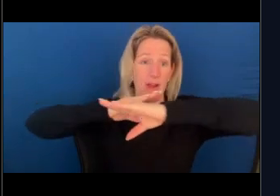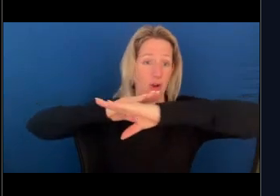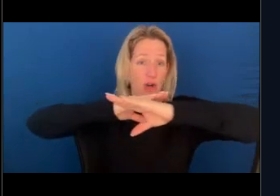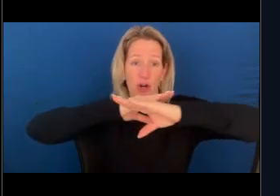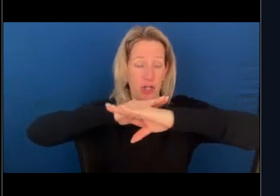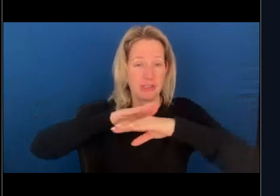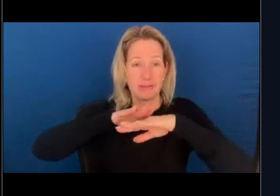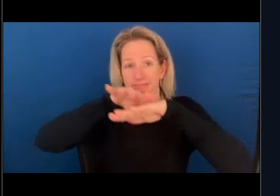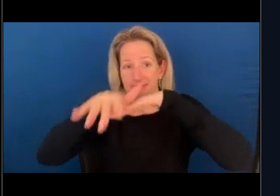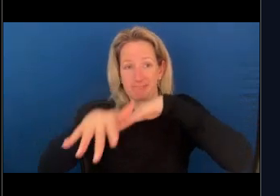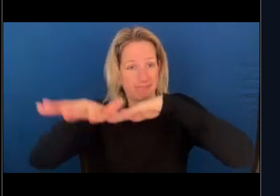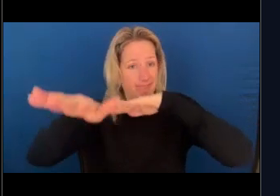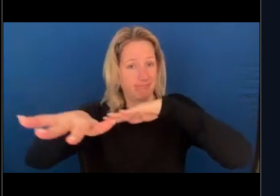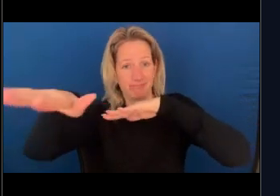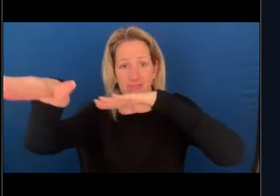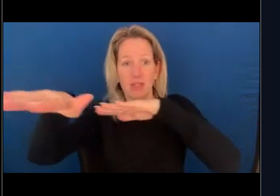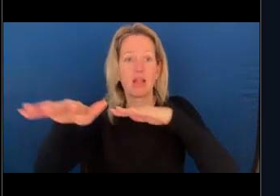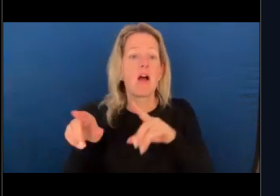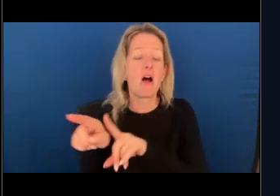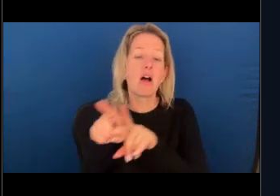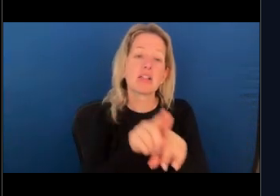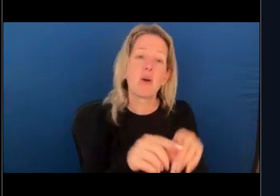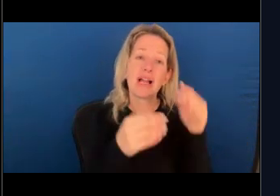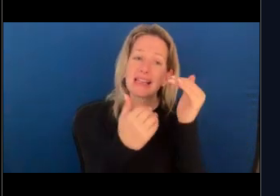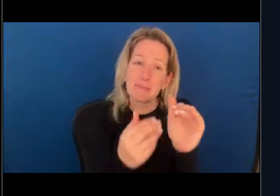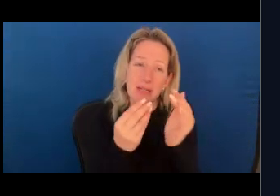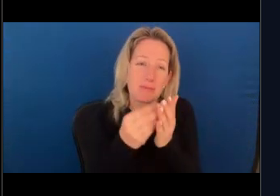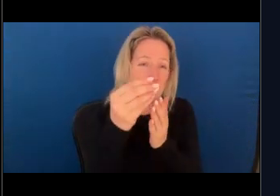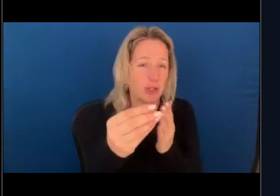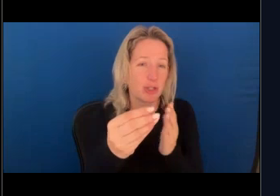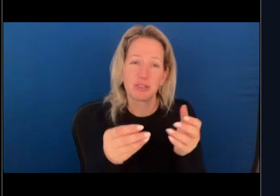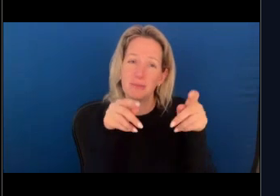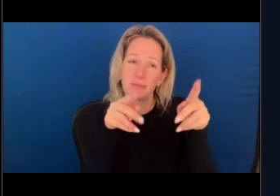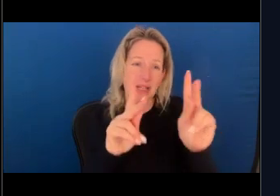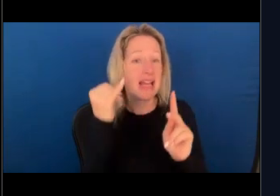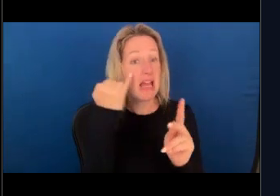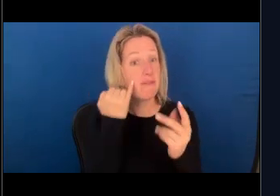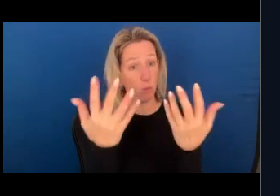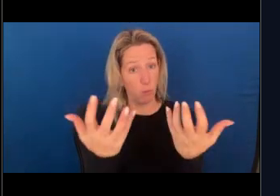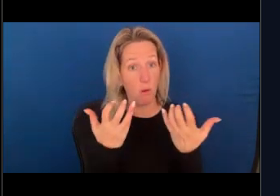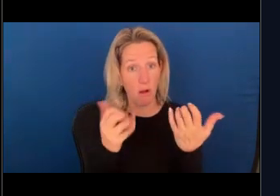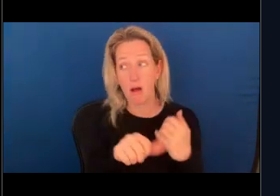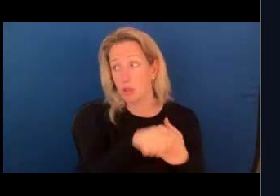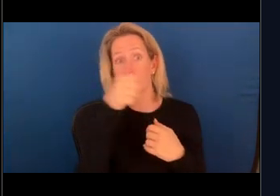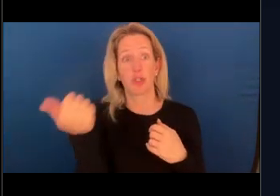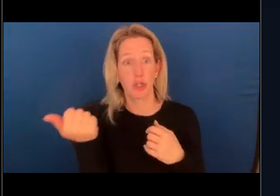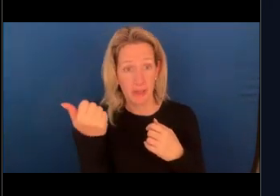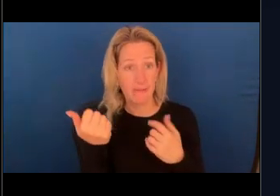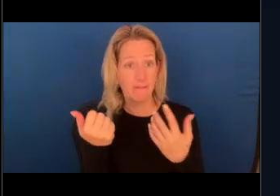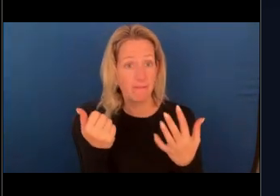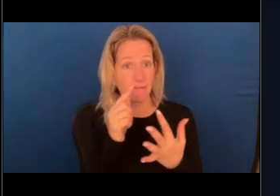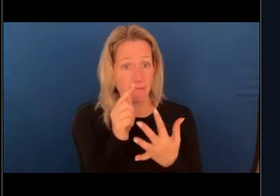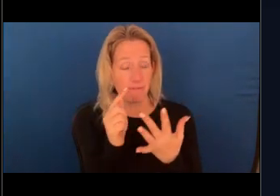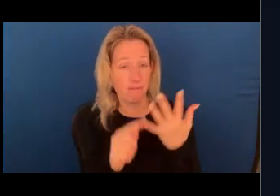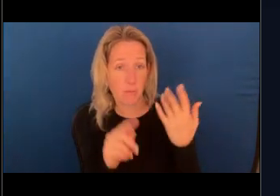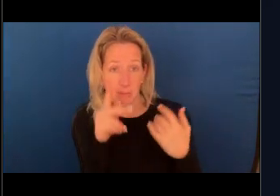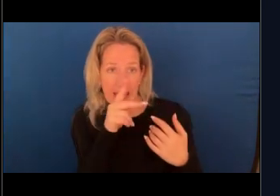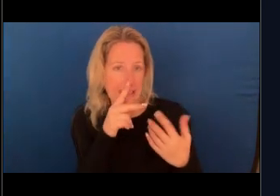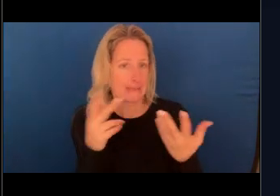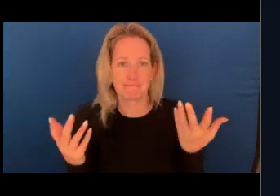purchasing power for folks who do want to get alternatives. They may not be available, and under-supported infrastructure. And the atoll geography makes it